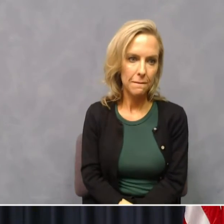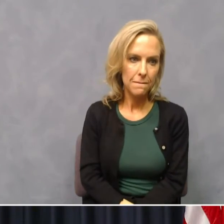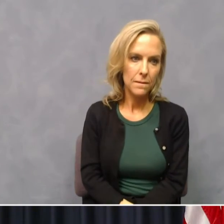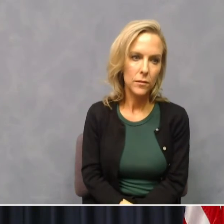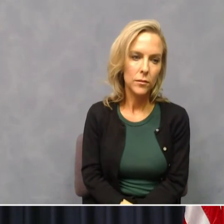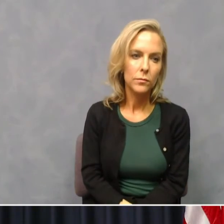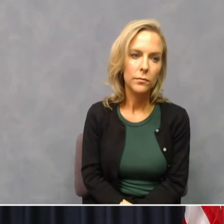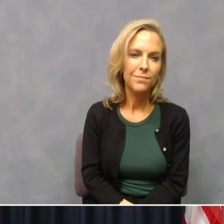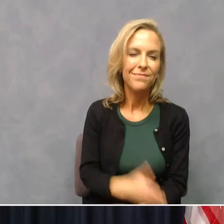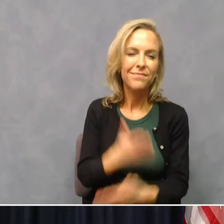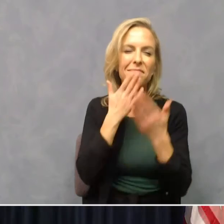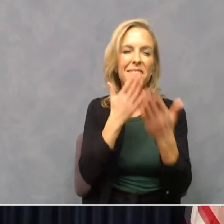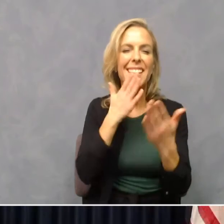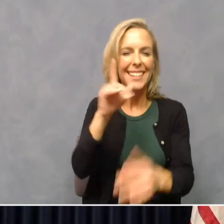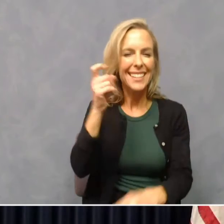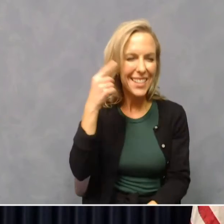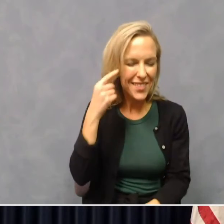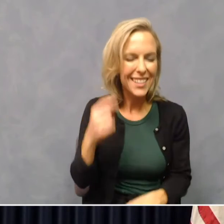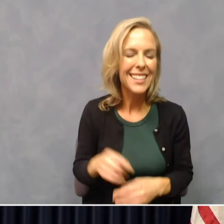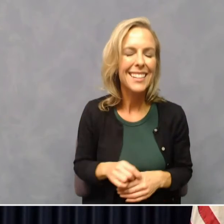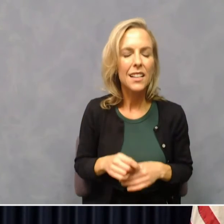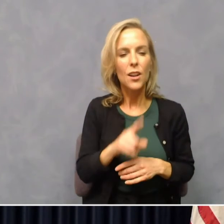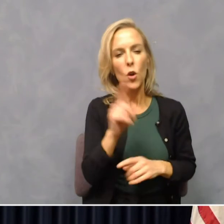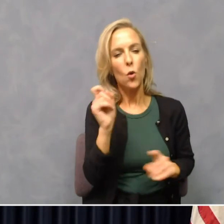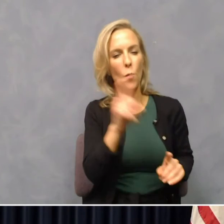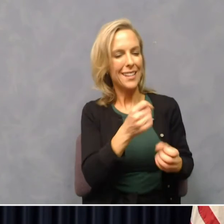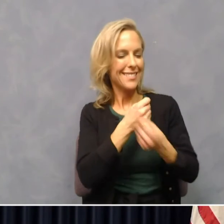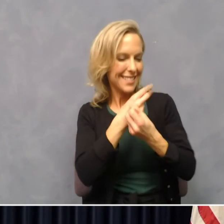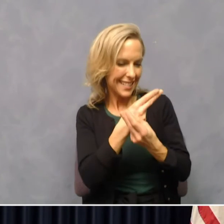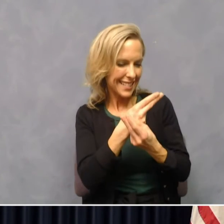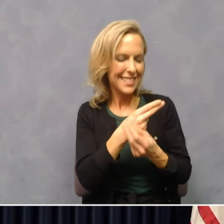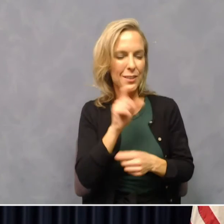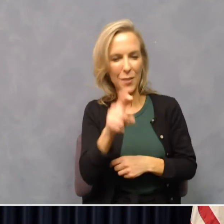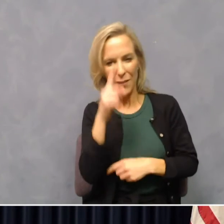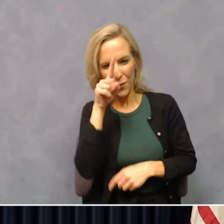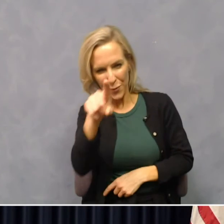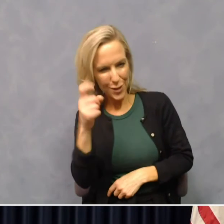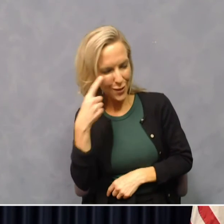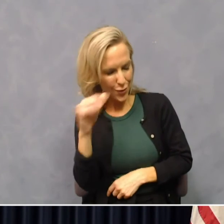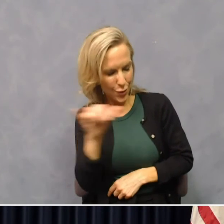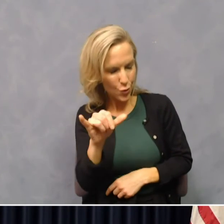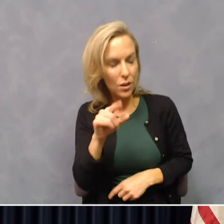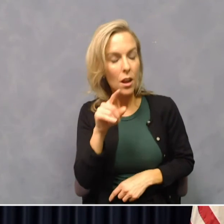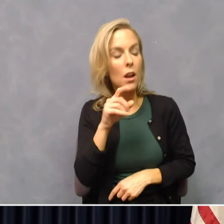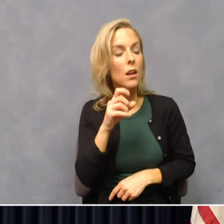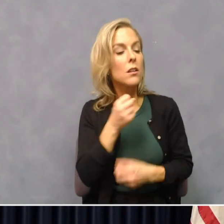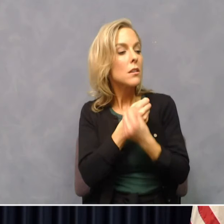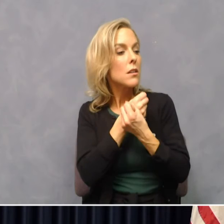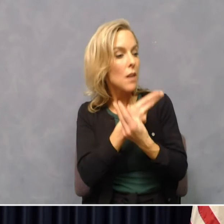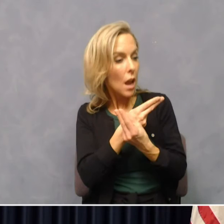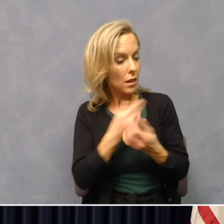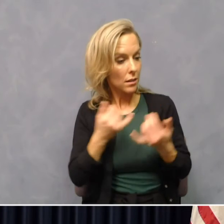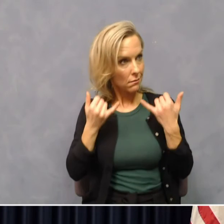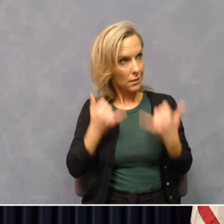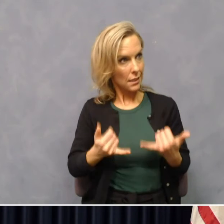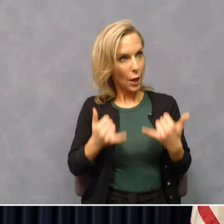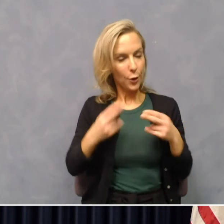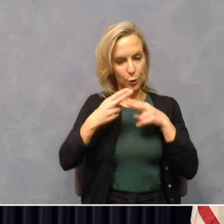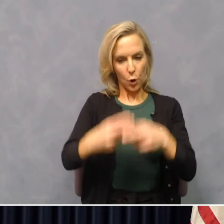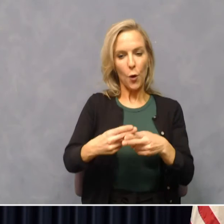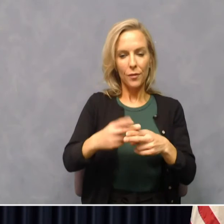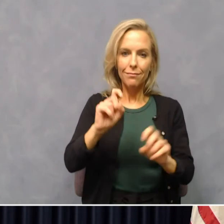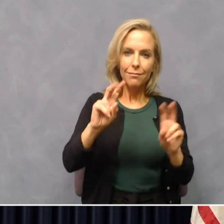Thank you, Governor. A quick question for Dr. Stack and a question for you. For Dr. Stack, I'm curious, being that we're in the eye of the storm,